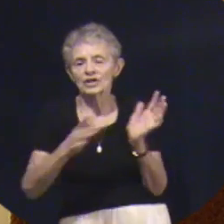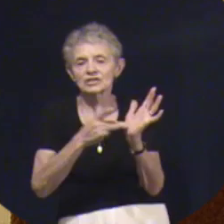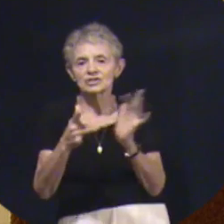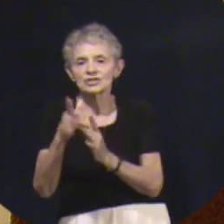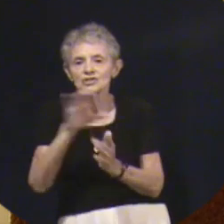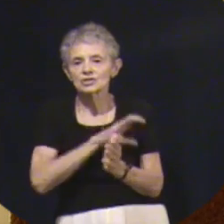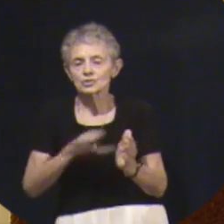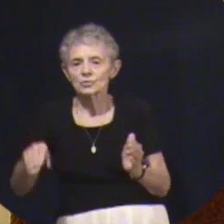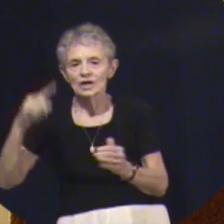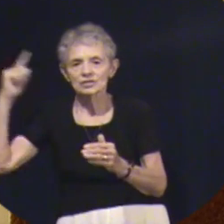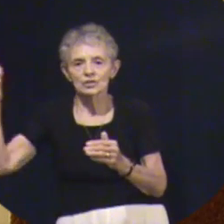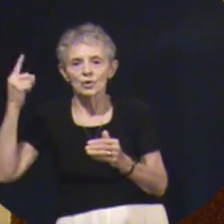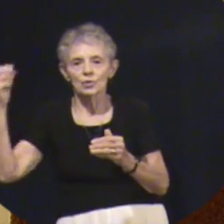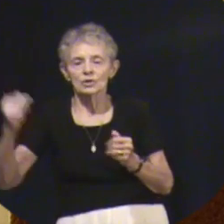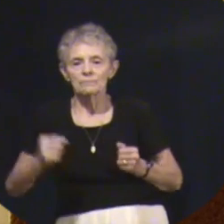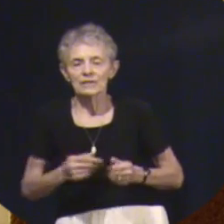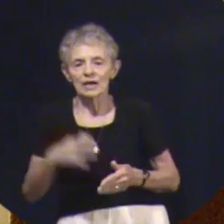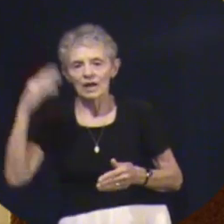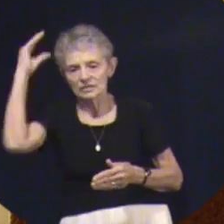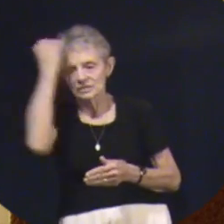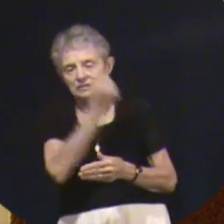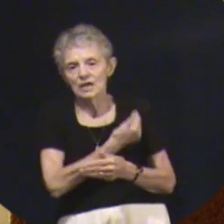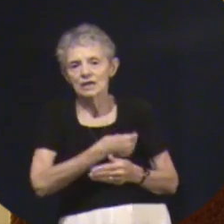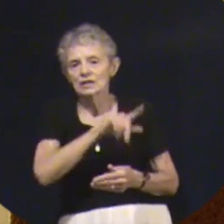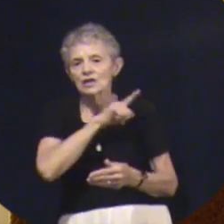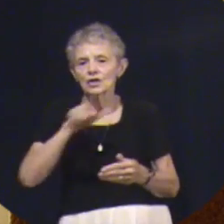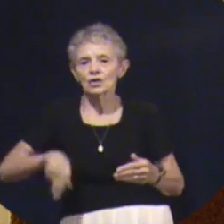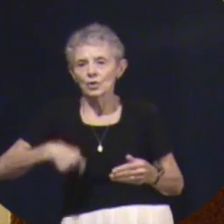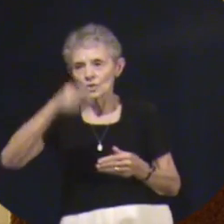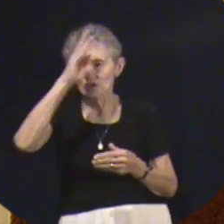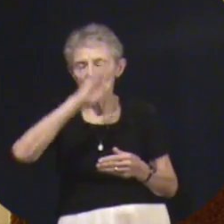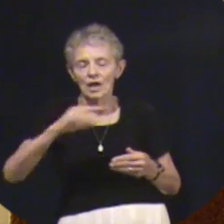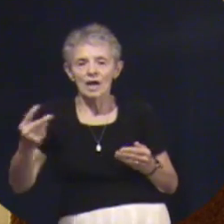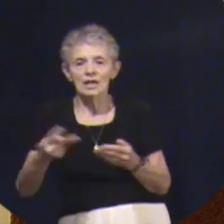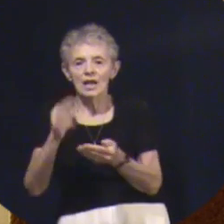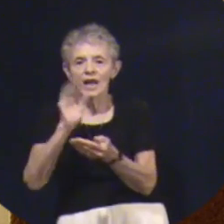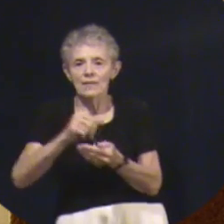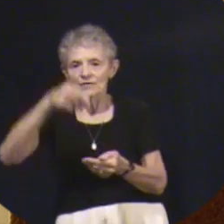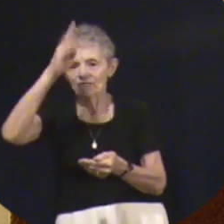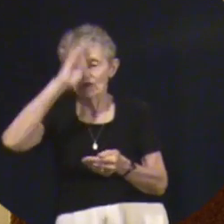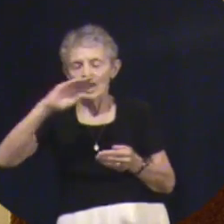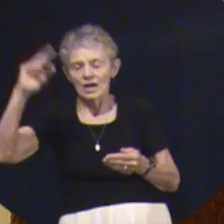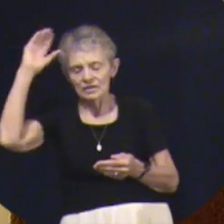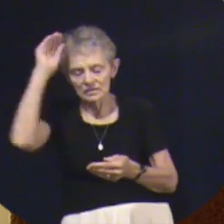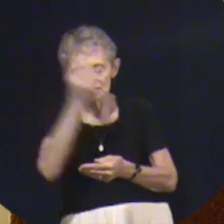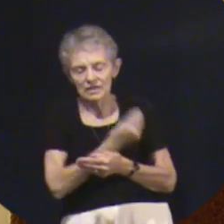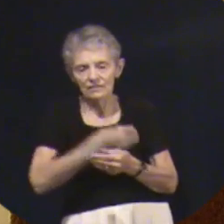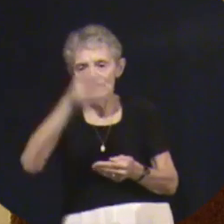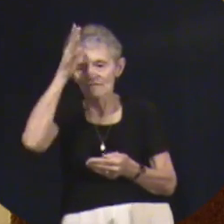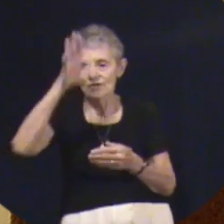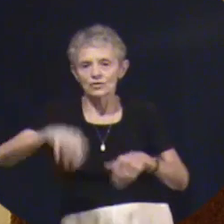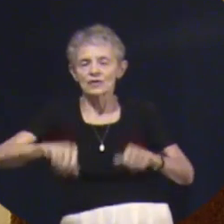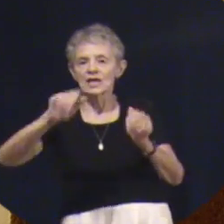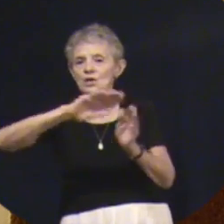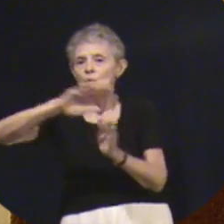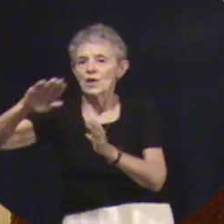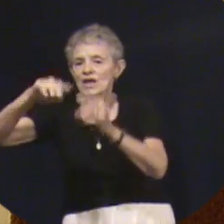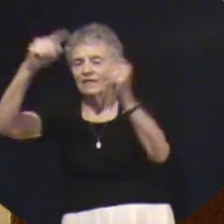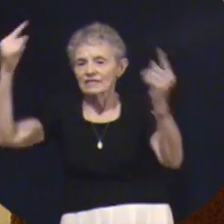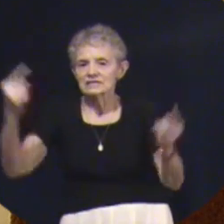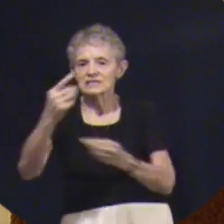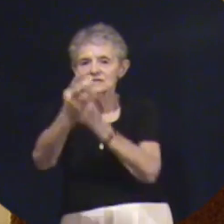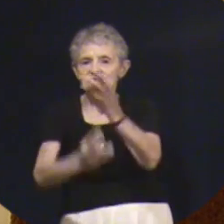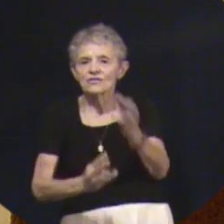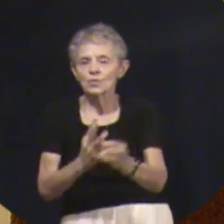only begotten Son, Lord God, Lamb of God, Son of the Father, you take away the sins of the